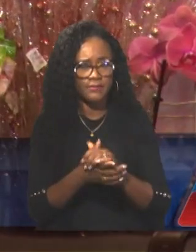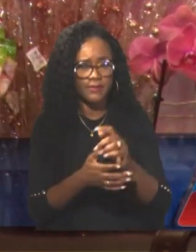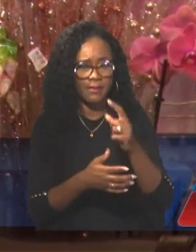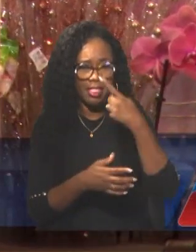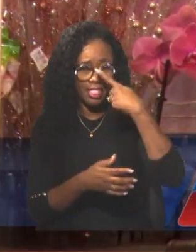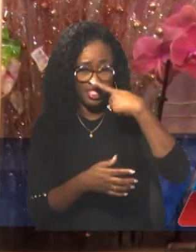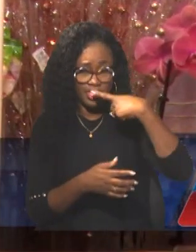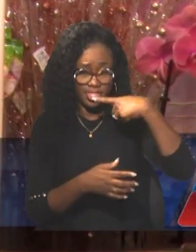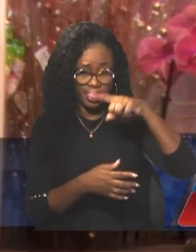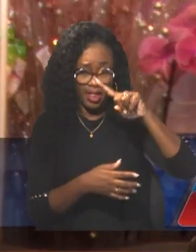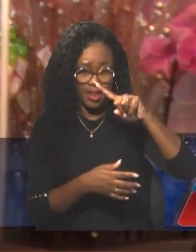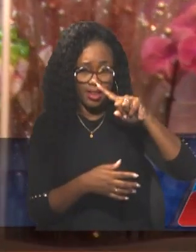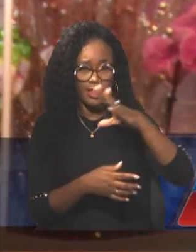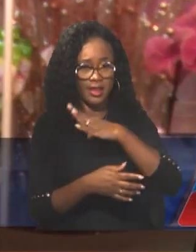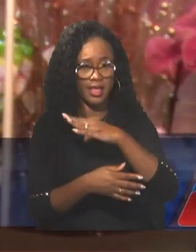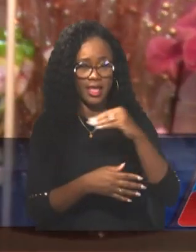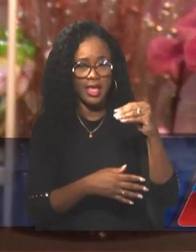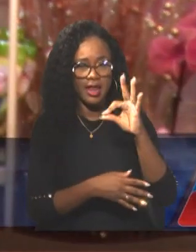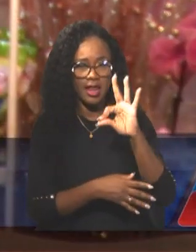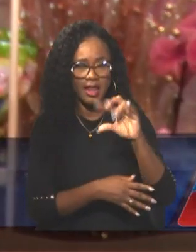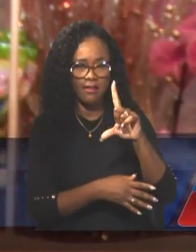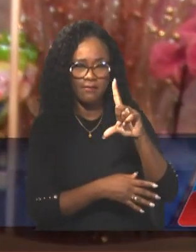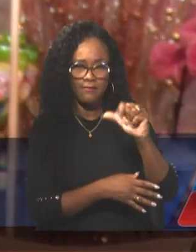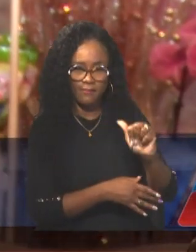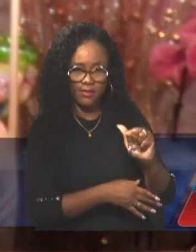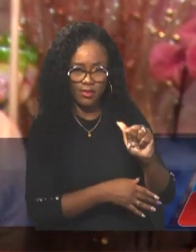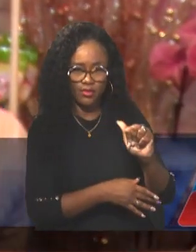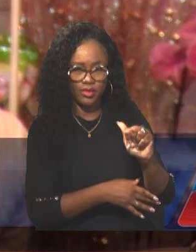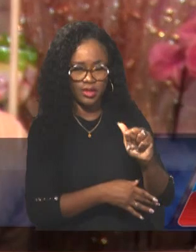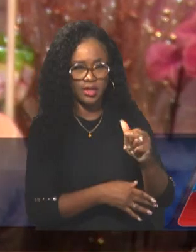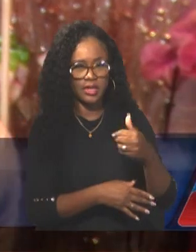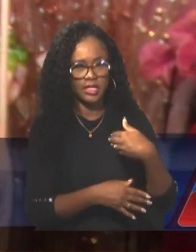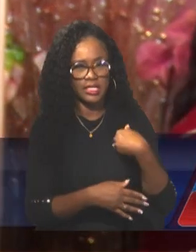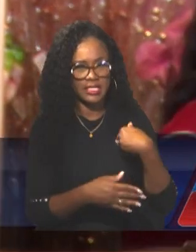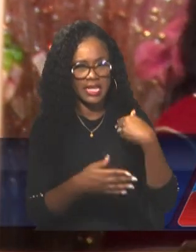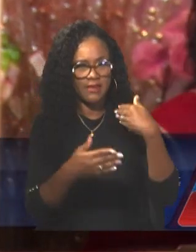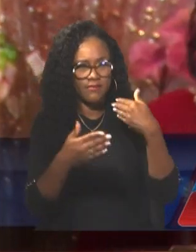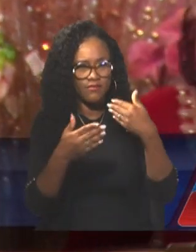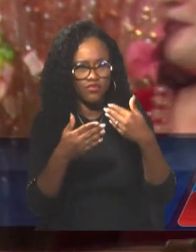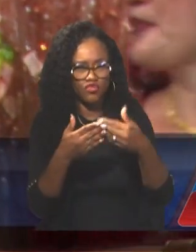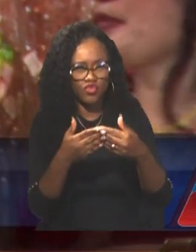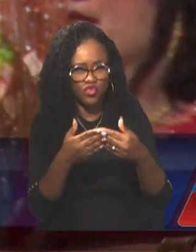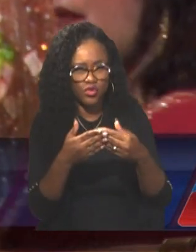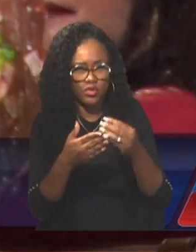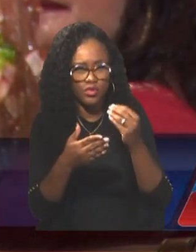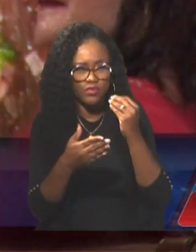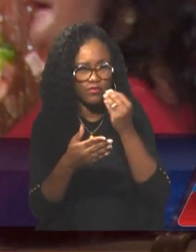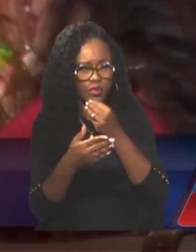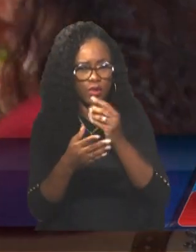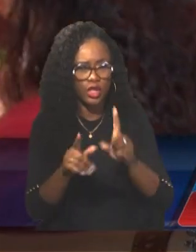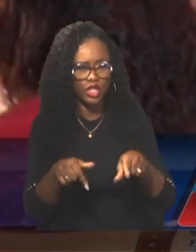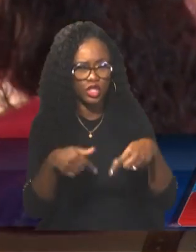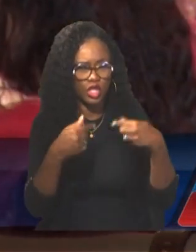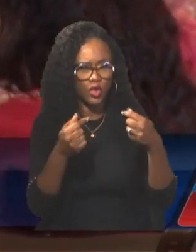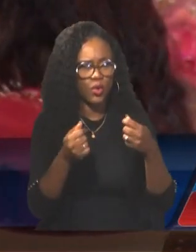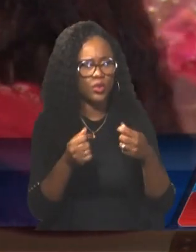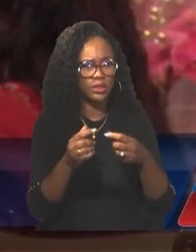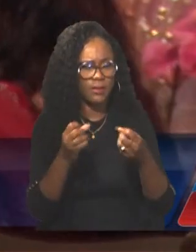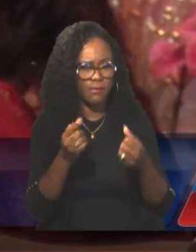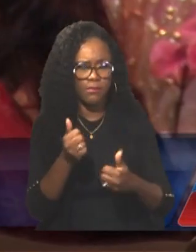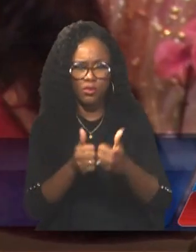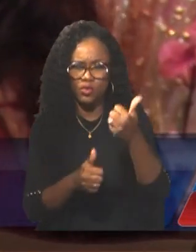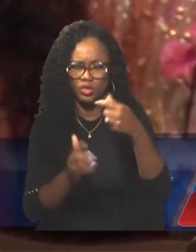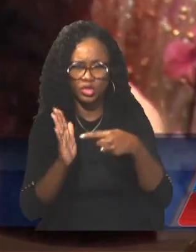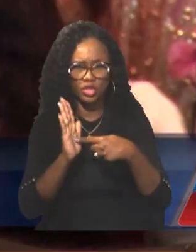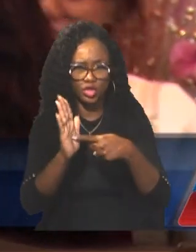Thailand as well as Florida. To facilitate good stock, we attend most of the trade shows on an annual basis